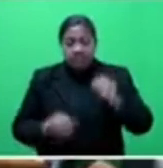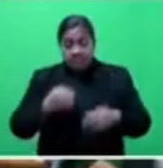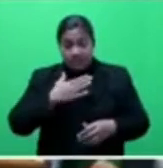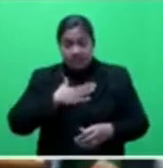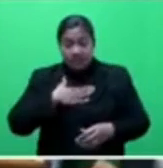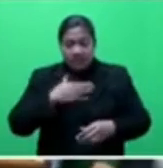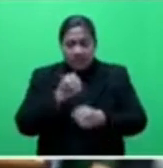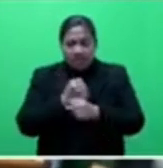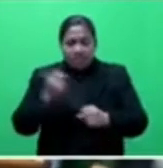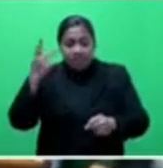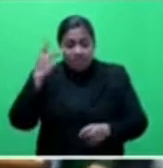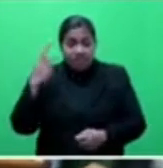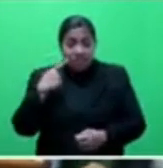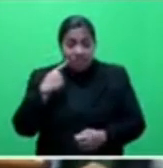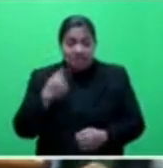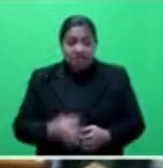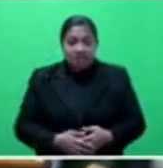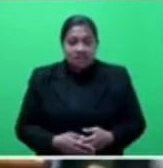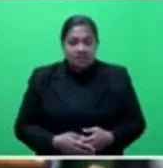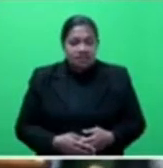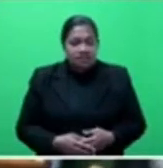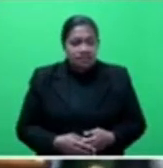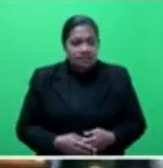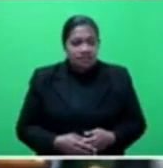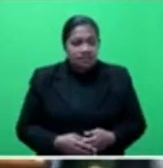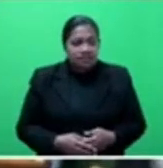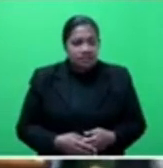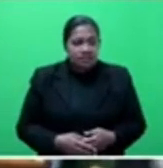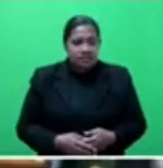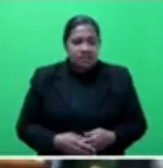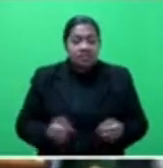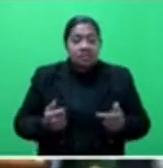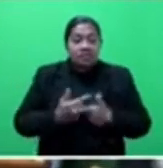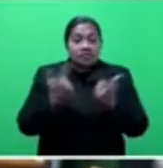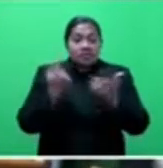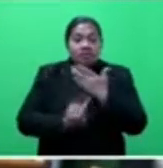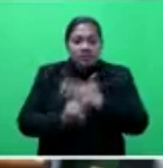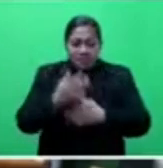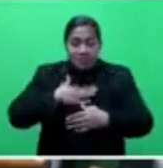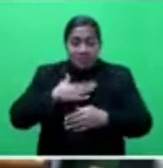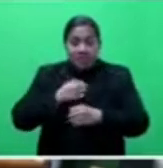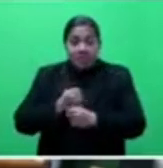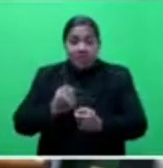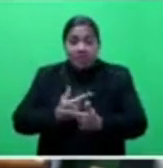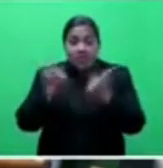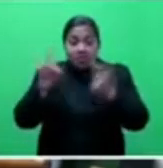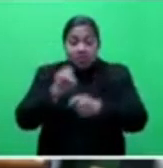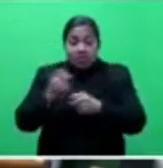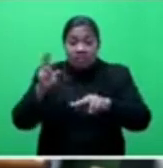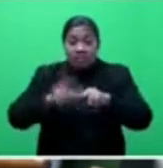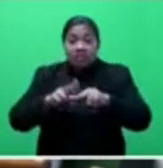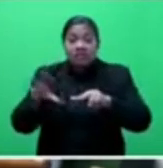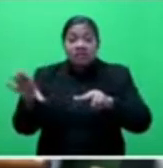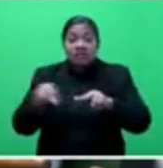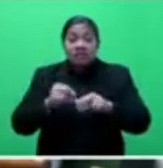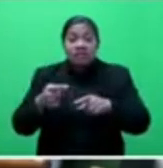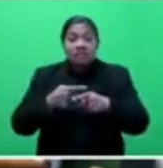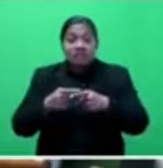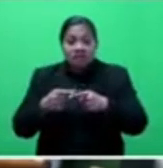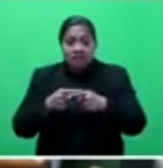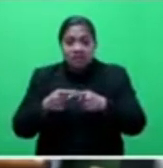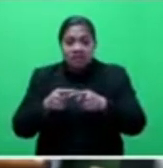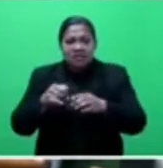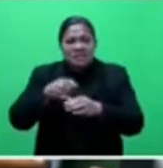grandparents or Vakatawas, and a great deal, and my great-grandfather came all the way from England as a medical